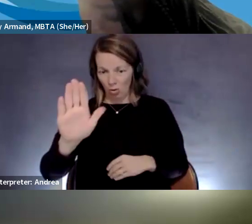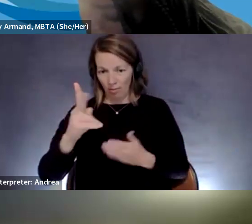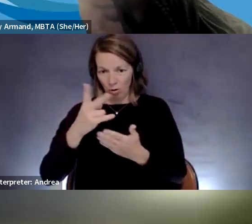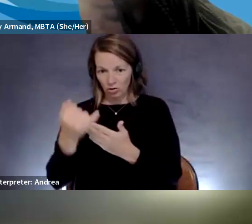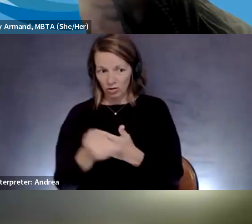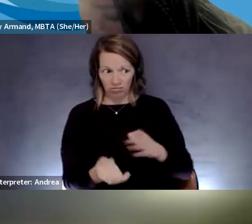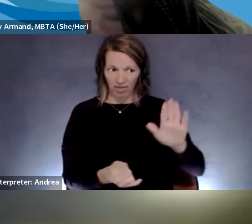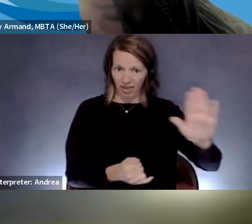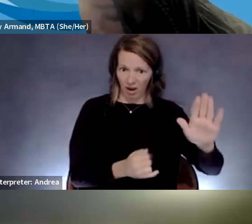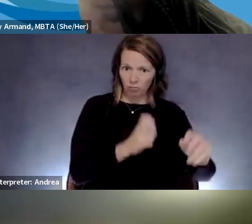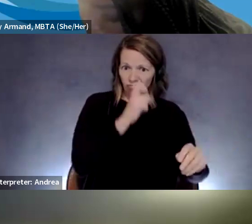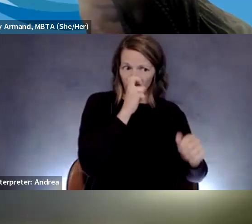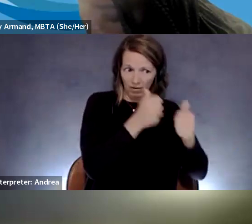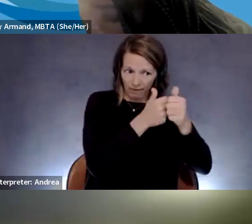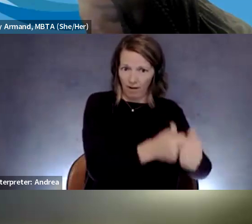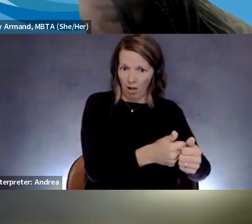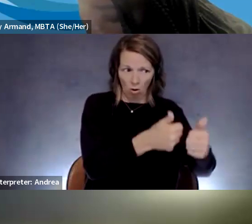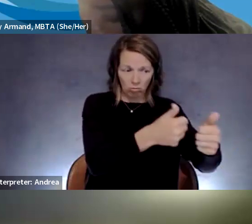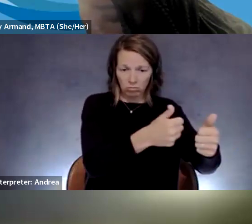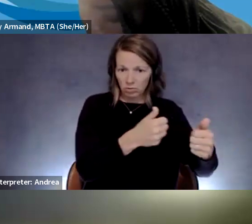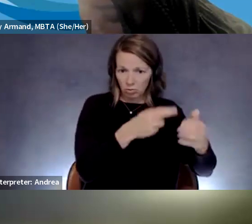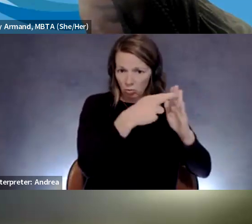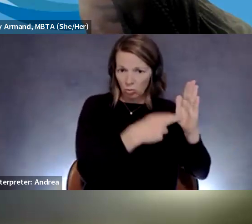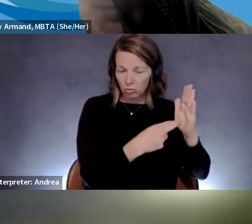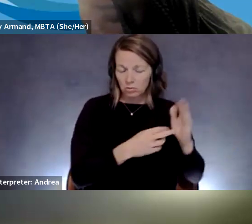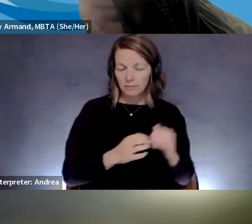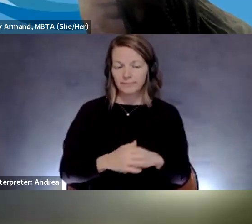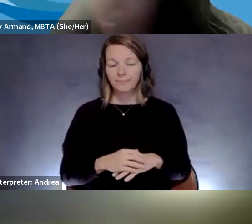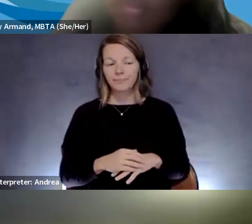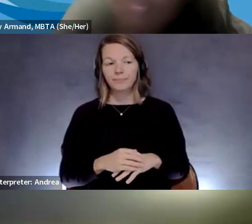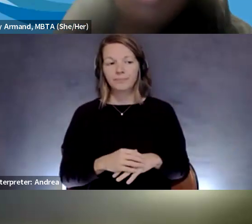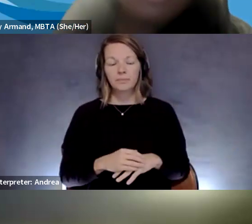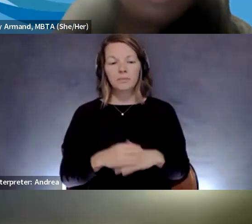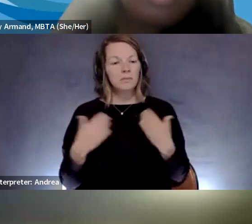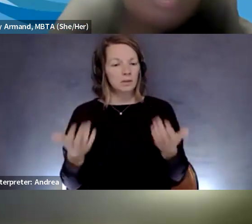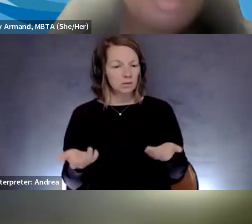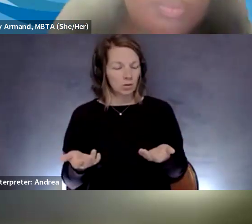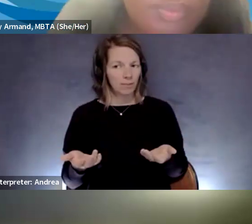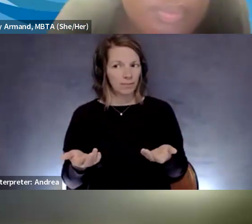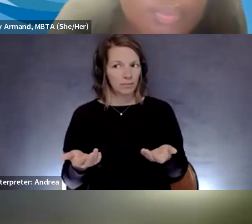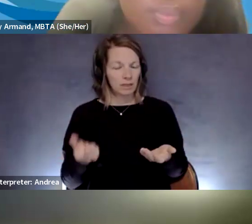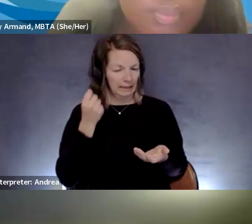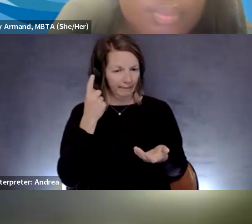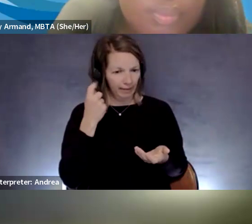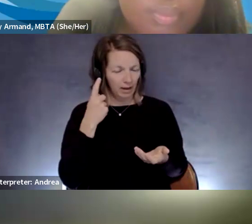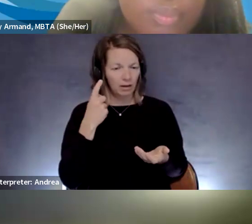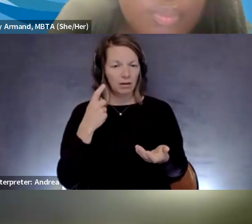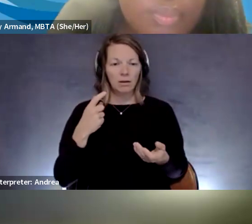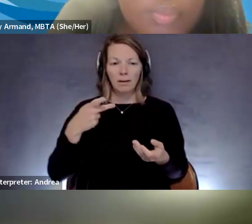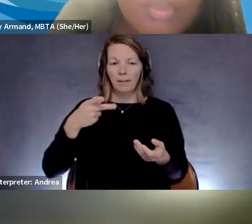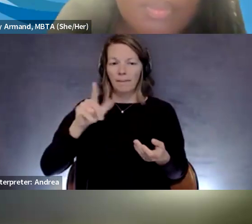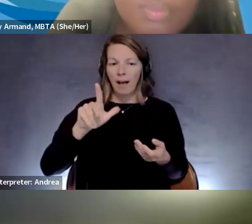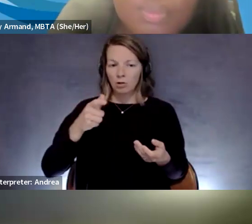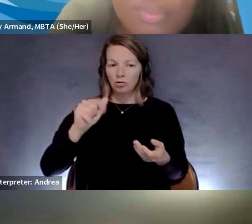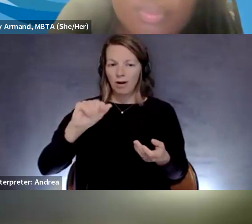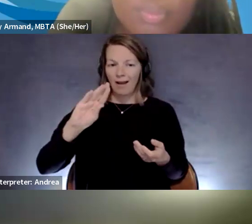strict compliance with the Asbestos Protection Ordinance. So, given that pile driving